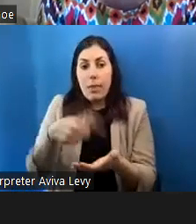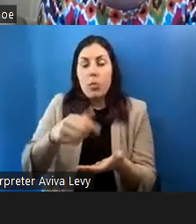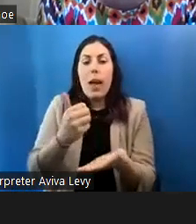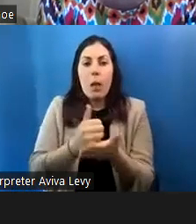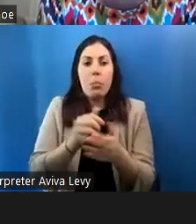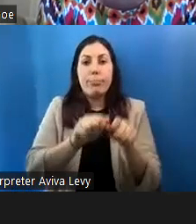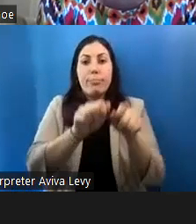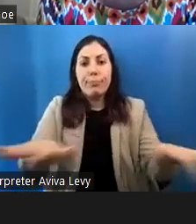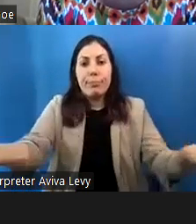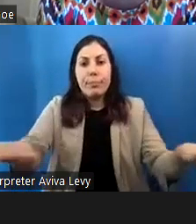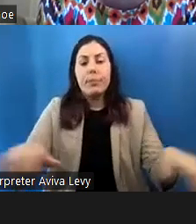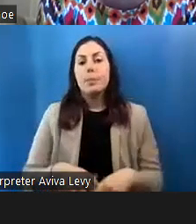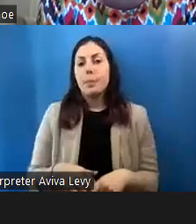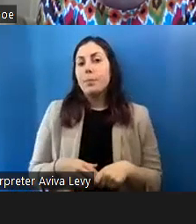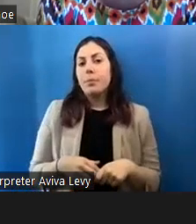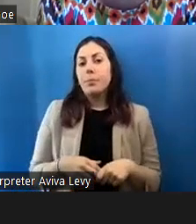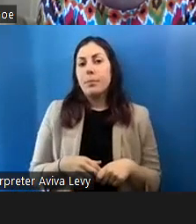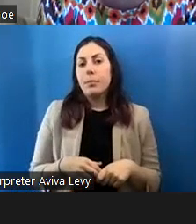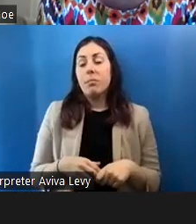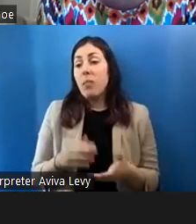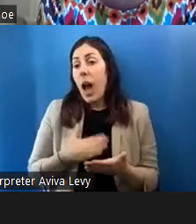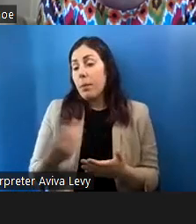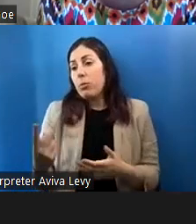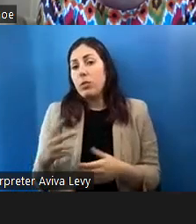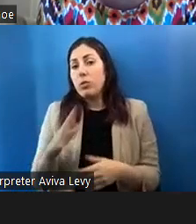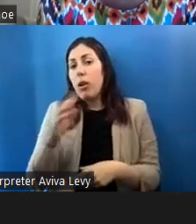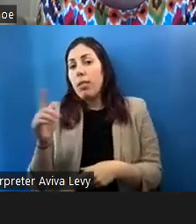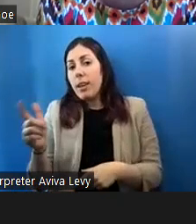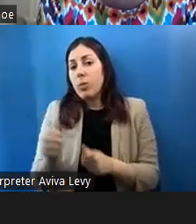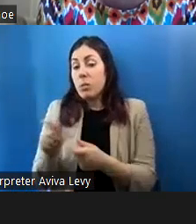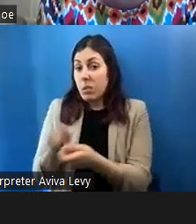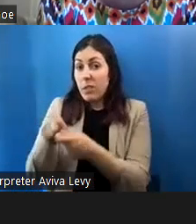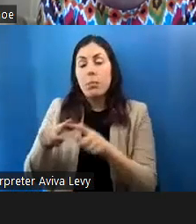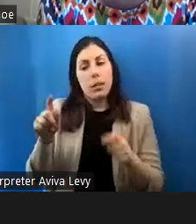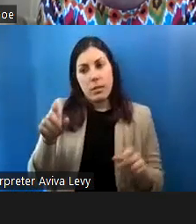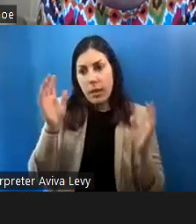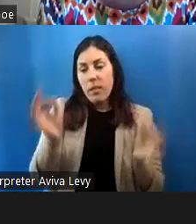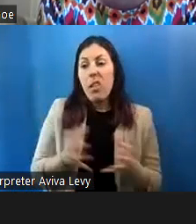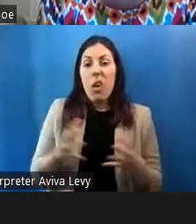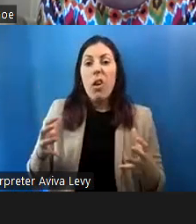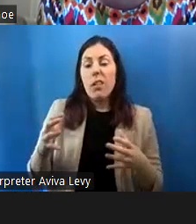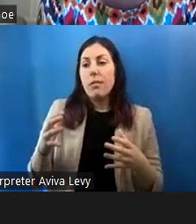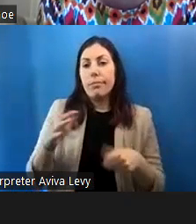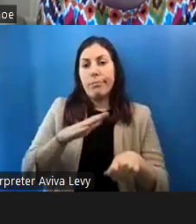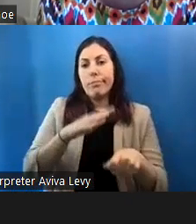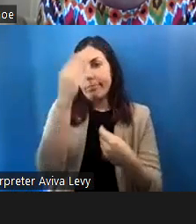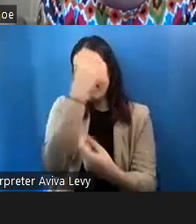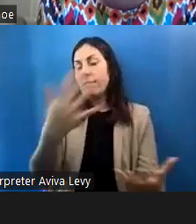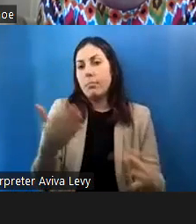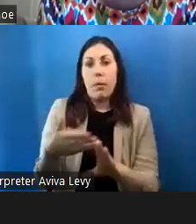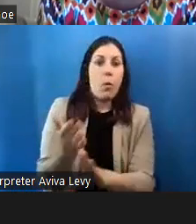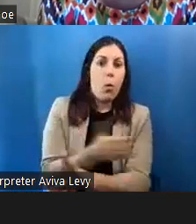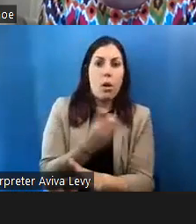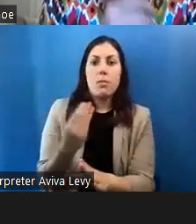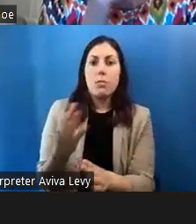I'm happy to talk offline about more specifics, but there was ample distribution of notice several weeks in advance.